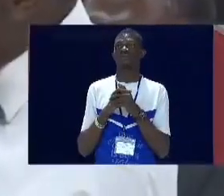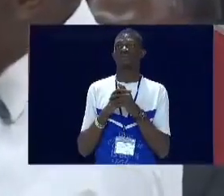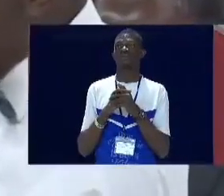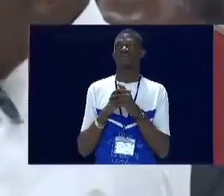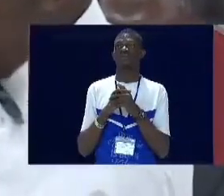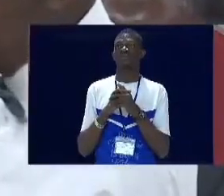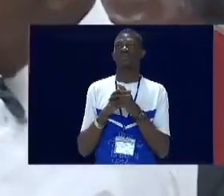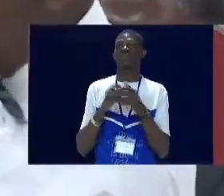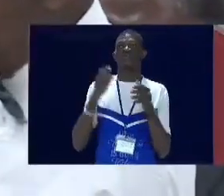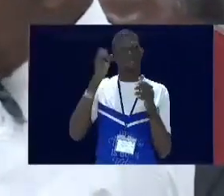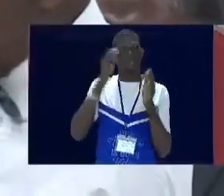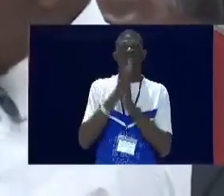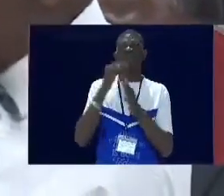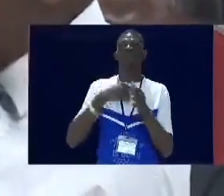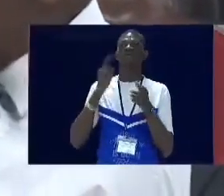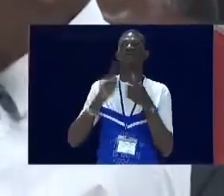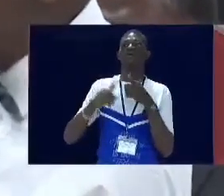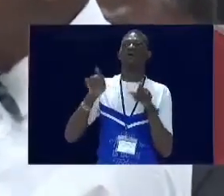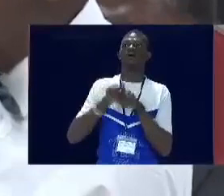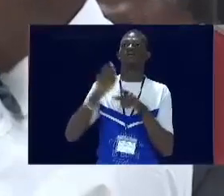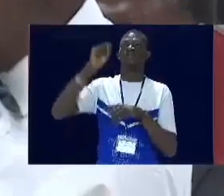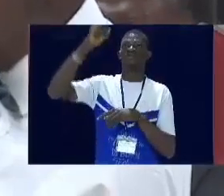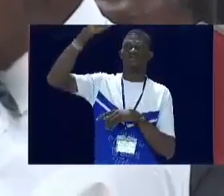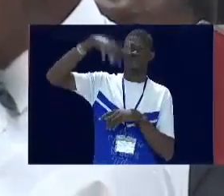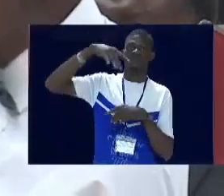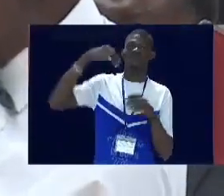asked me to tell you that as I drop it,